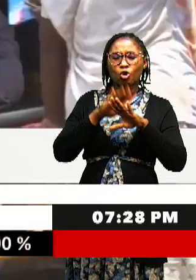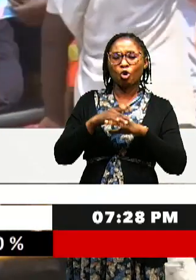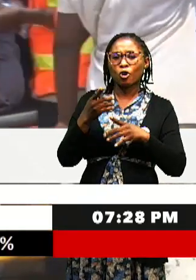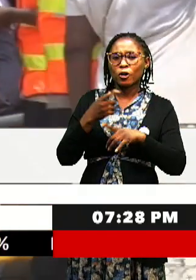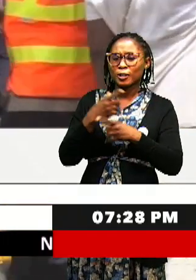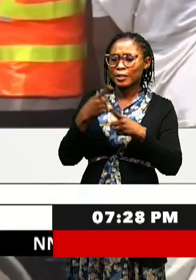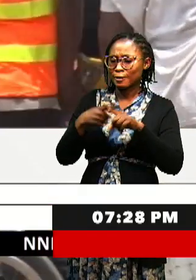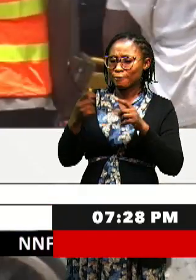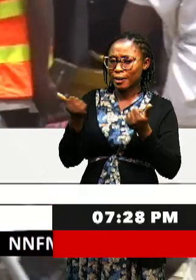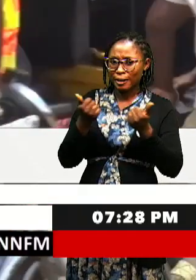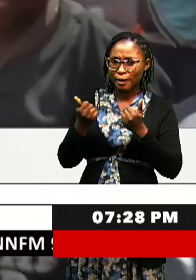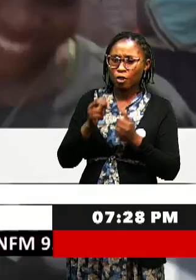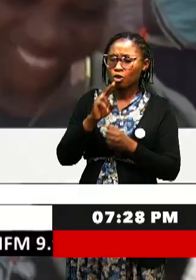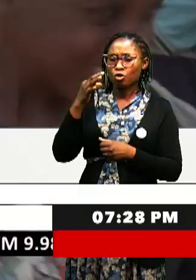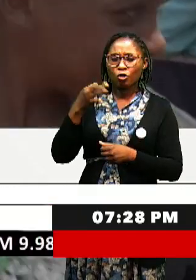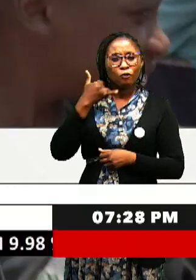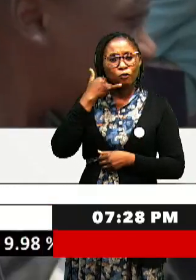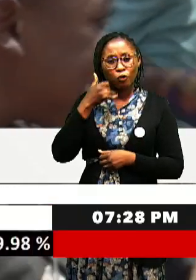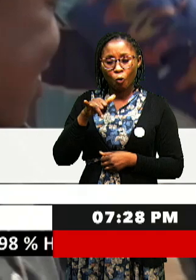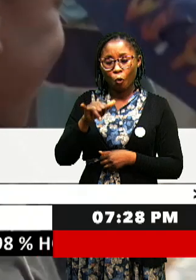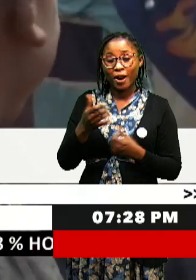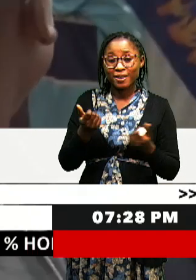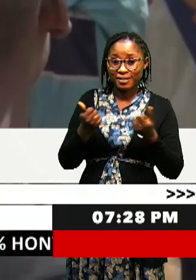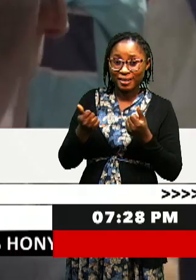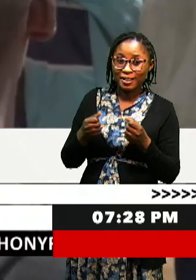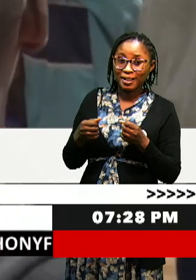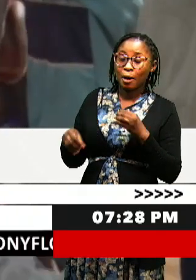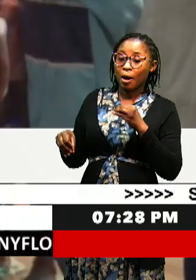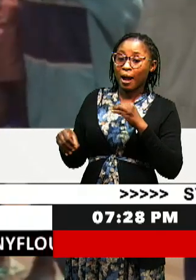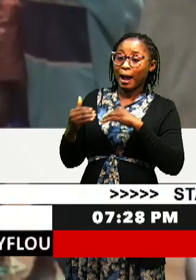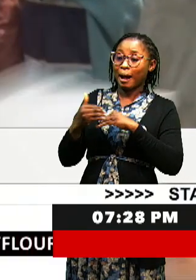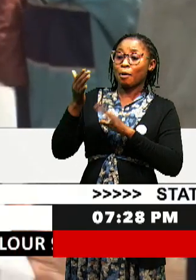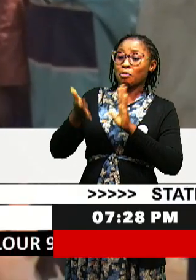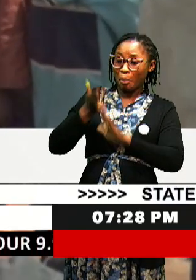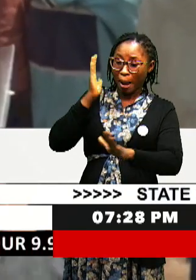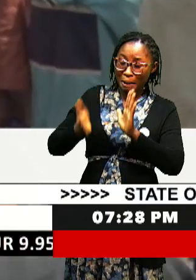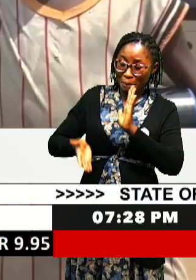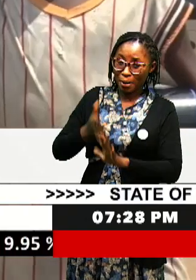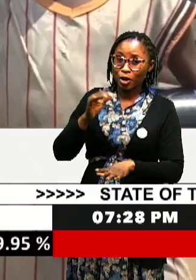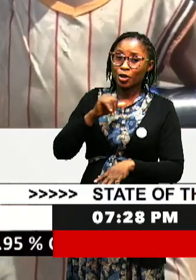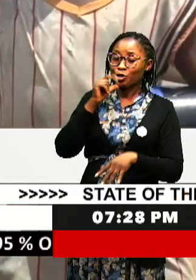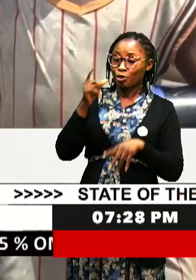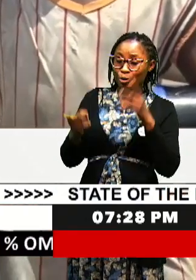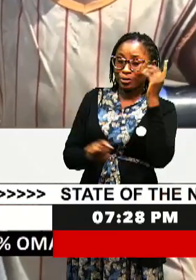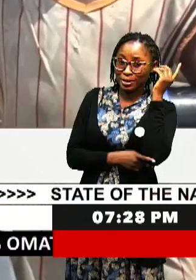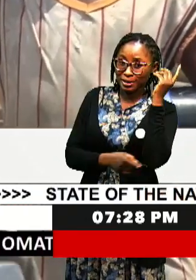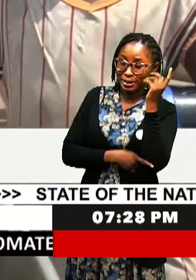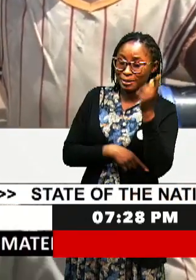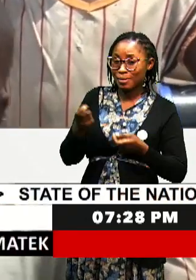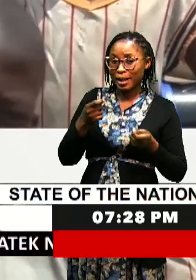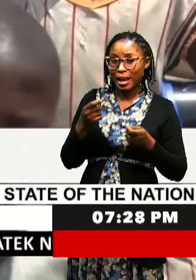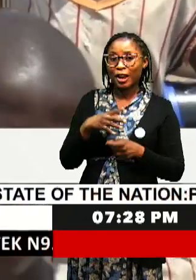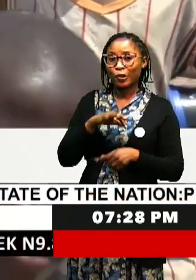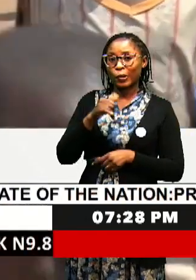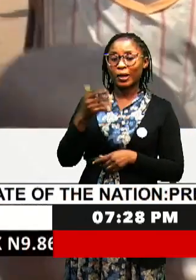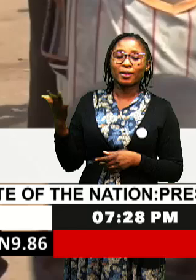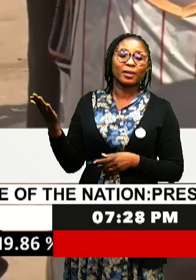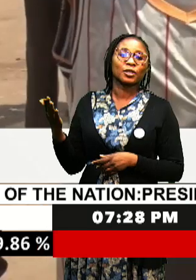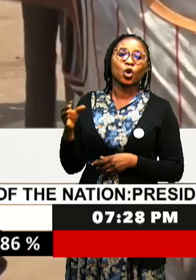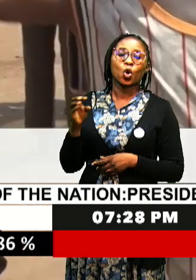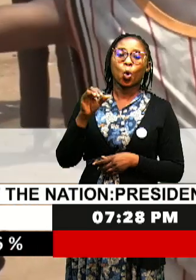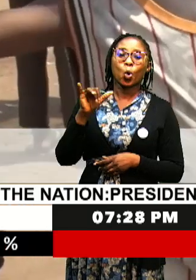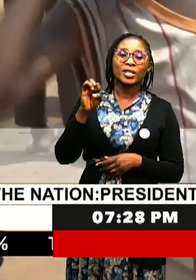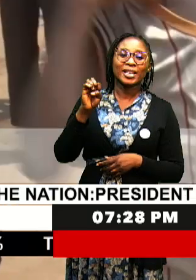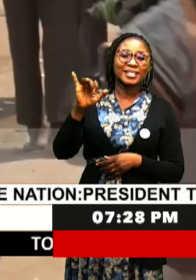overloading, use of phones while driving, excessive speed, lane indiscipline and route violation, amongst others.